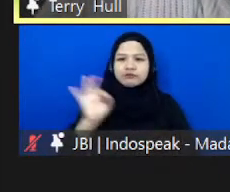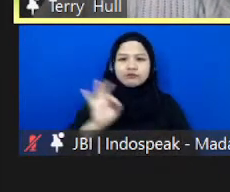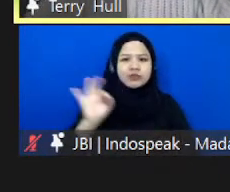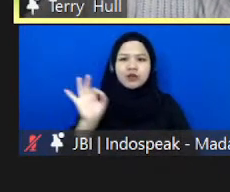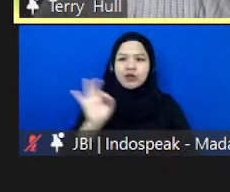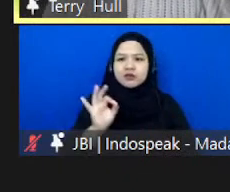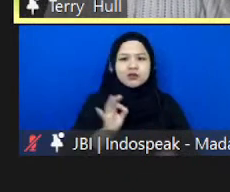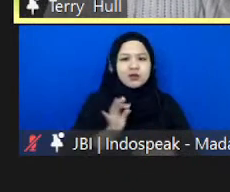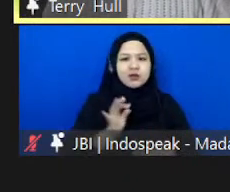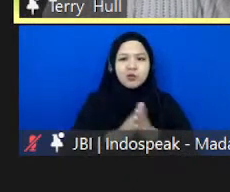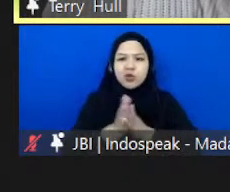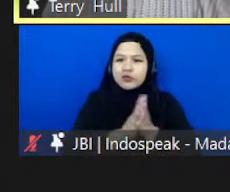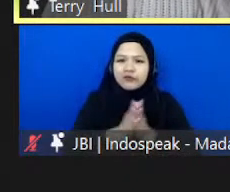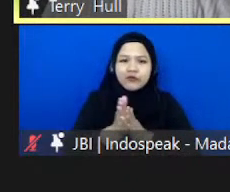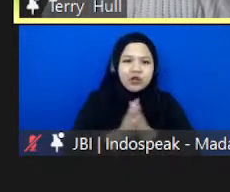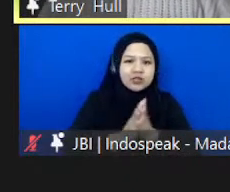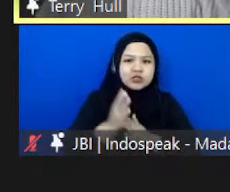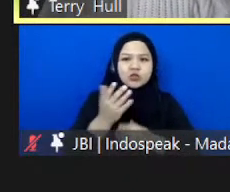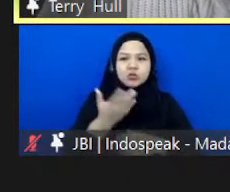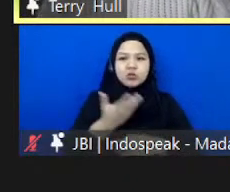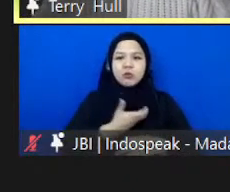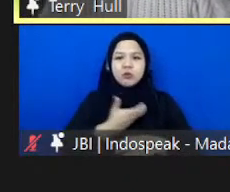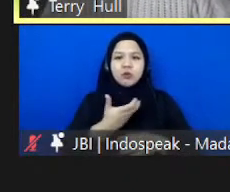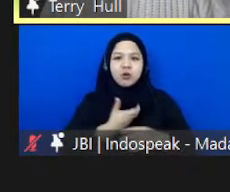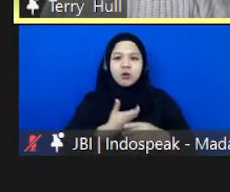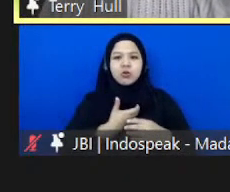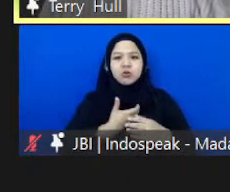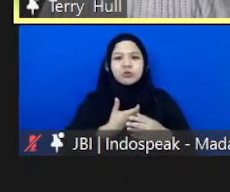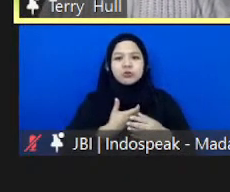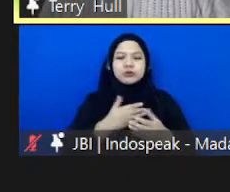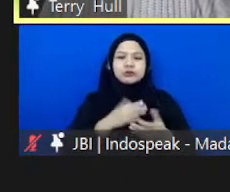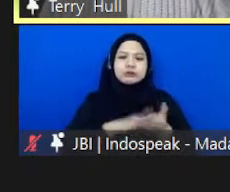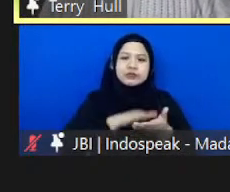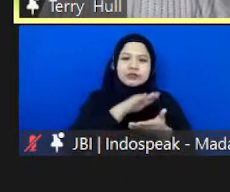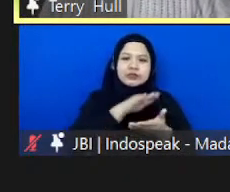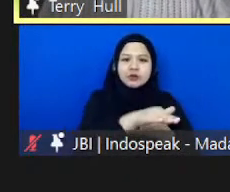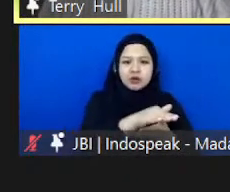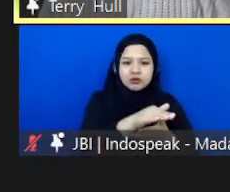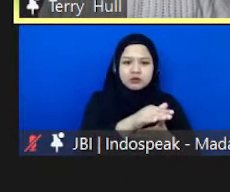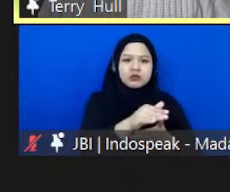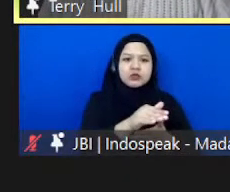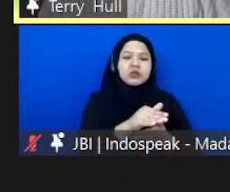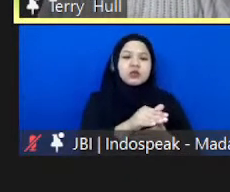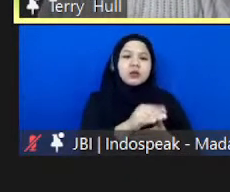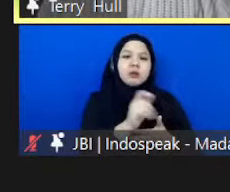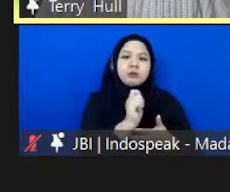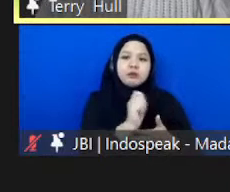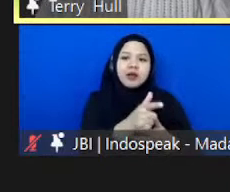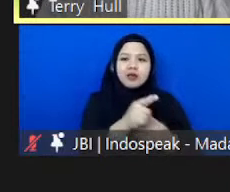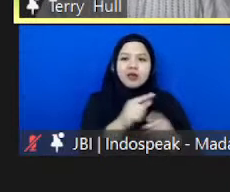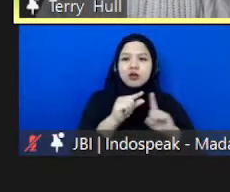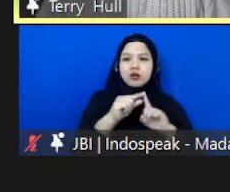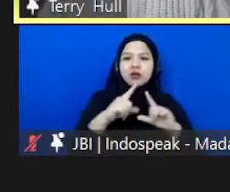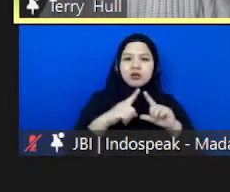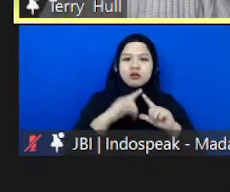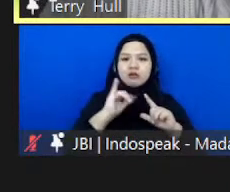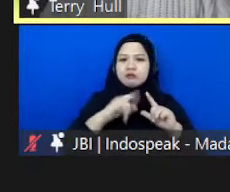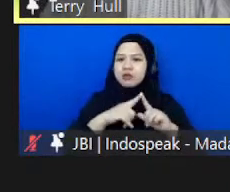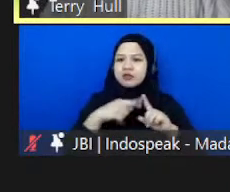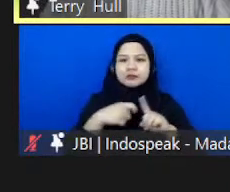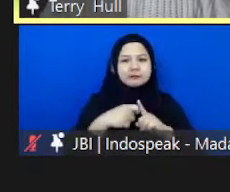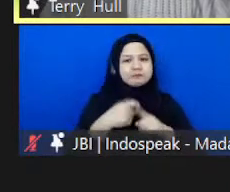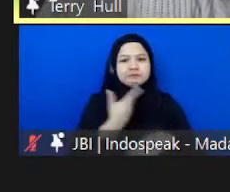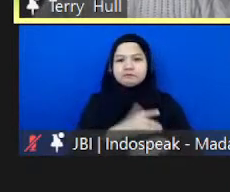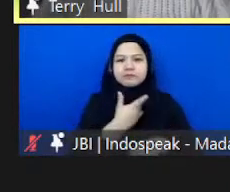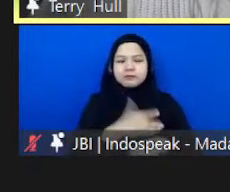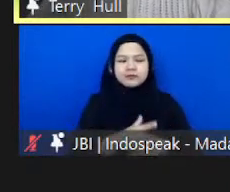motivation to send the needles, he knew he would not be getting his taxes. So the motivation was that by